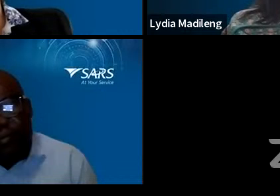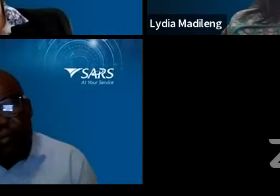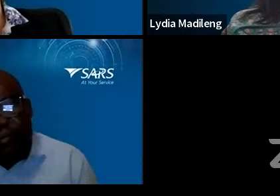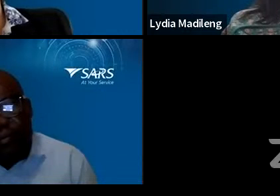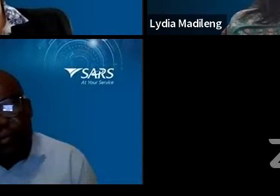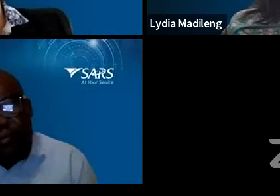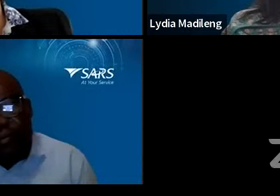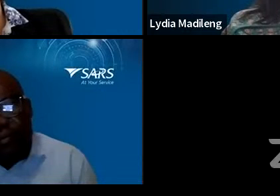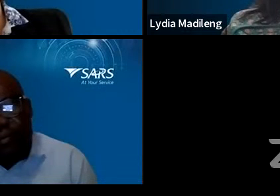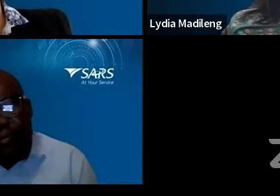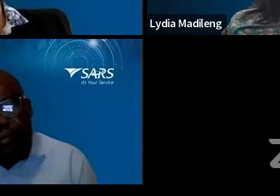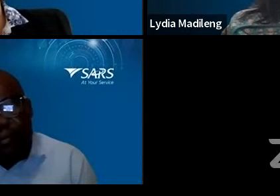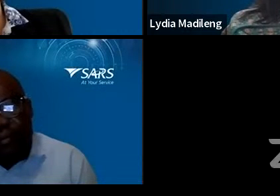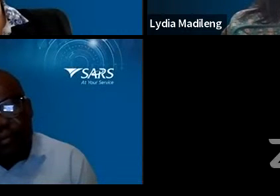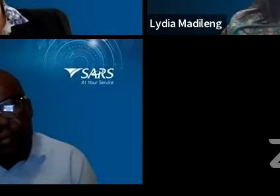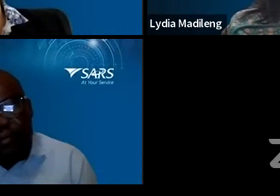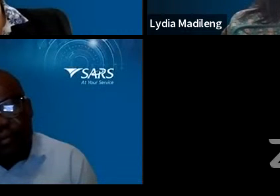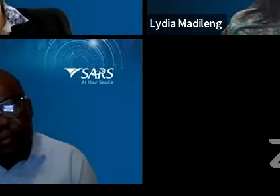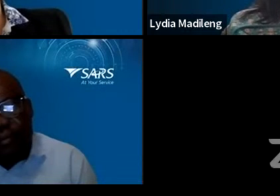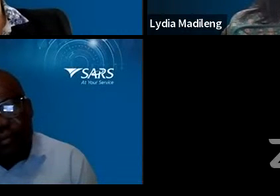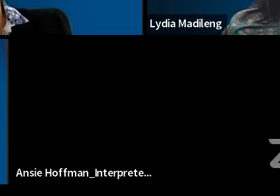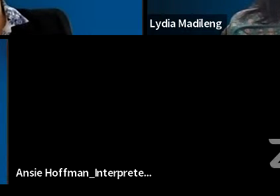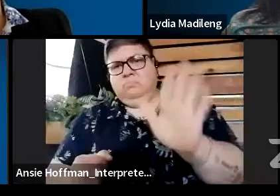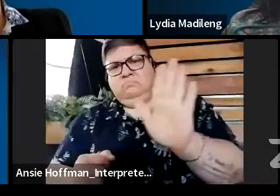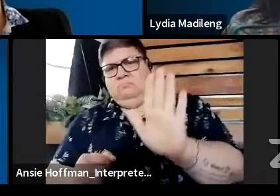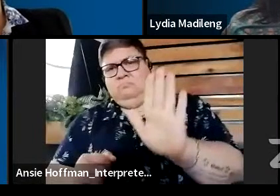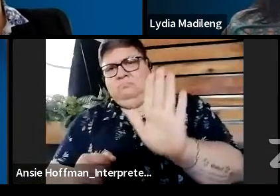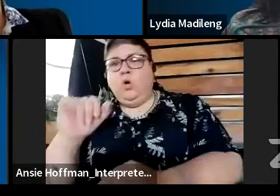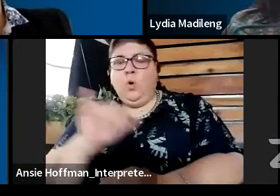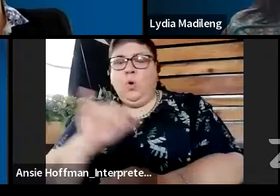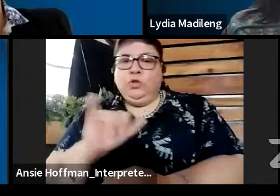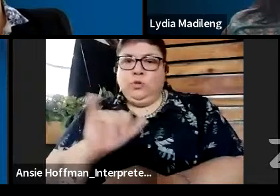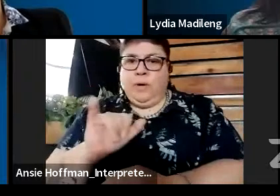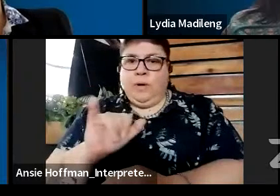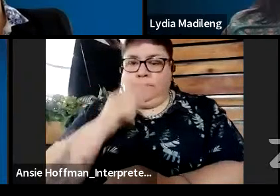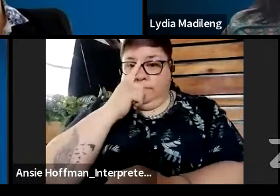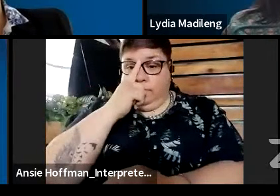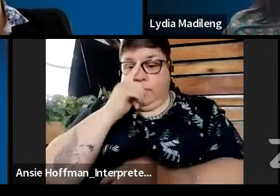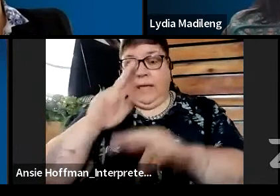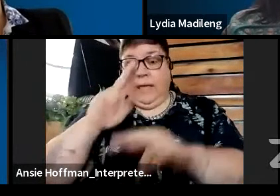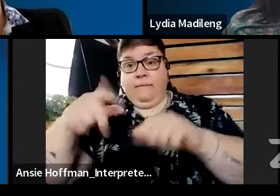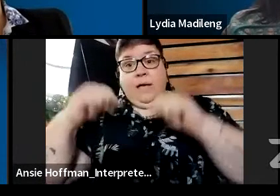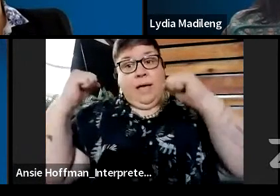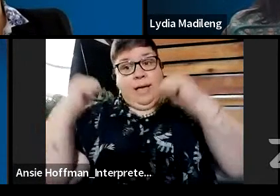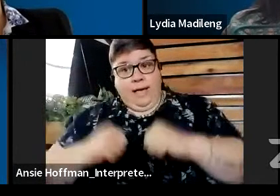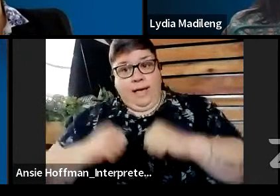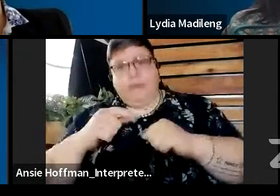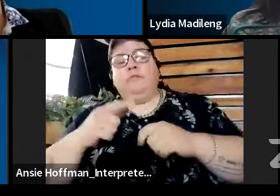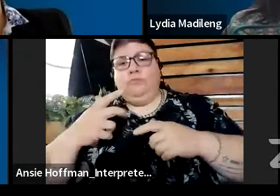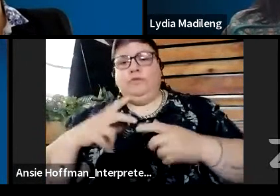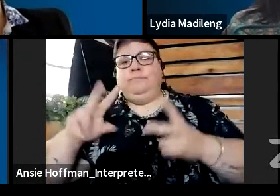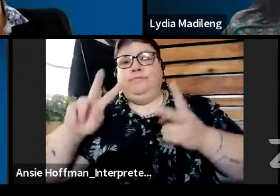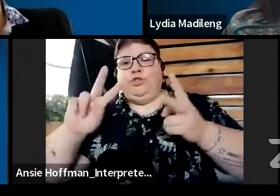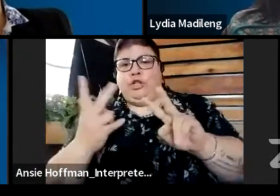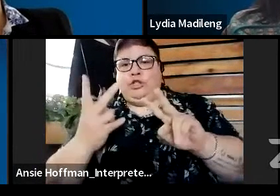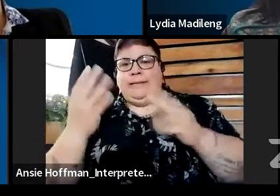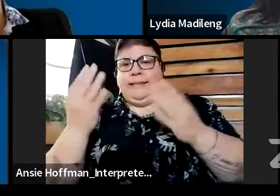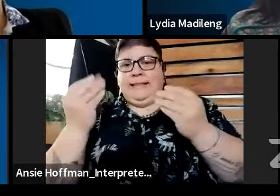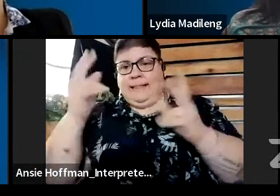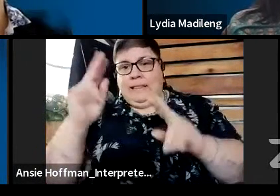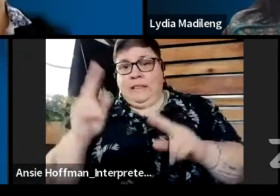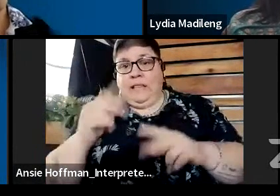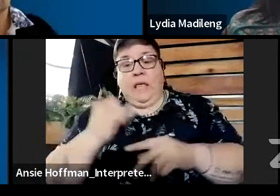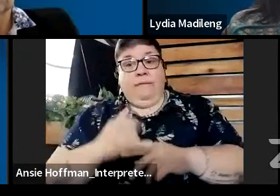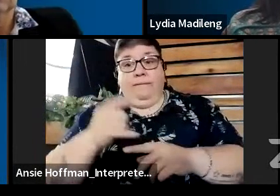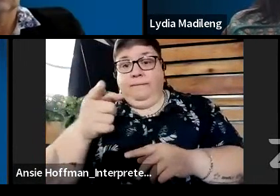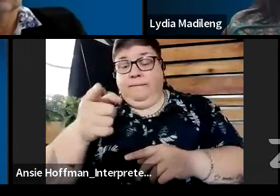whether they agree or disagree. If they agree, we will change the determination. If they disagree, they'll give us